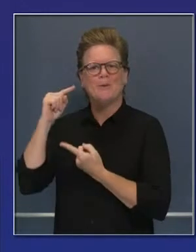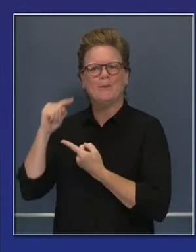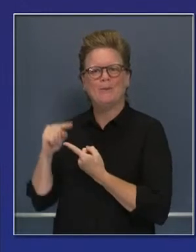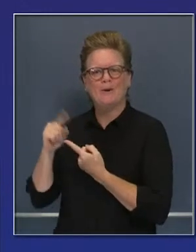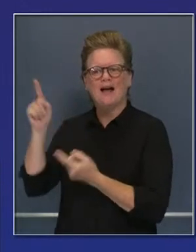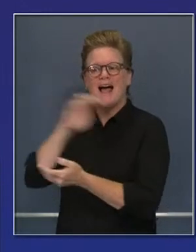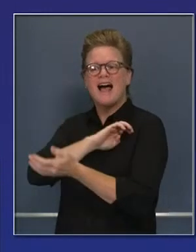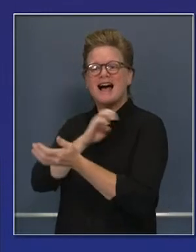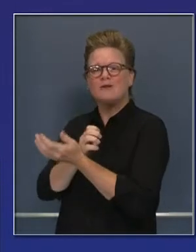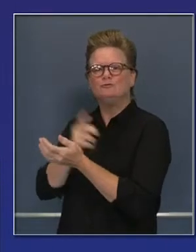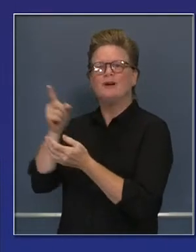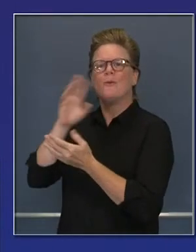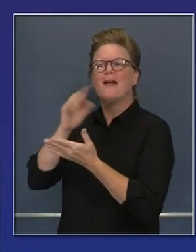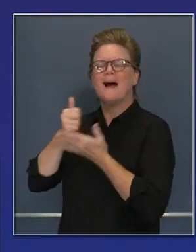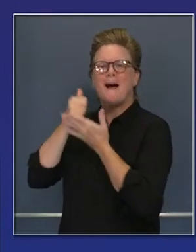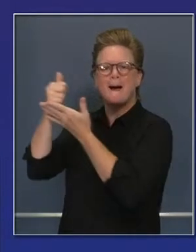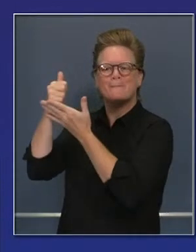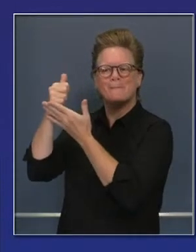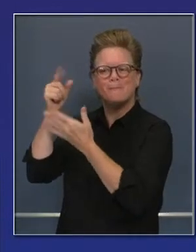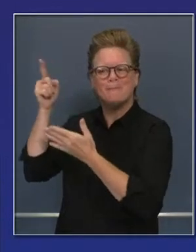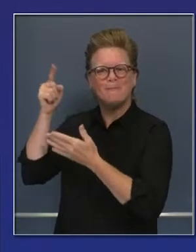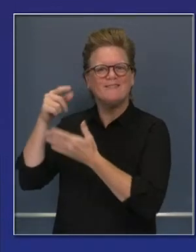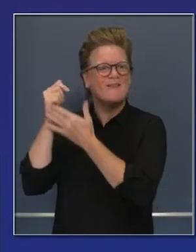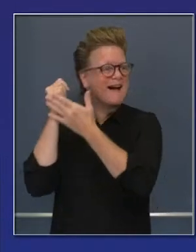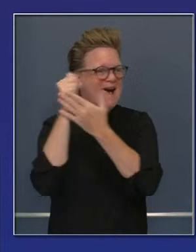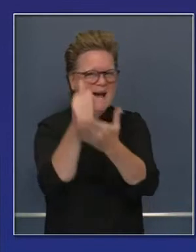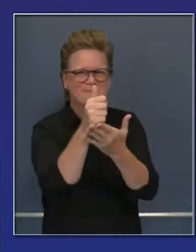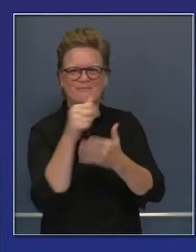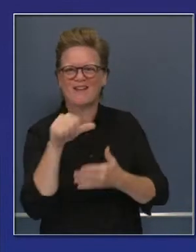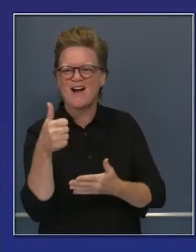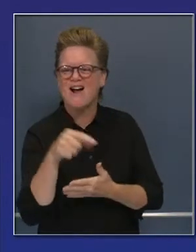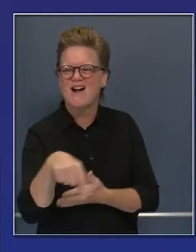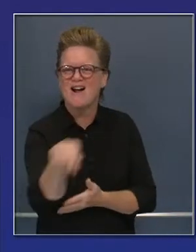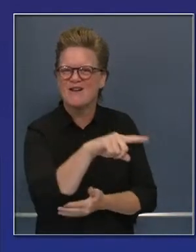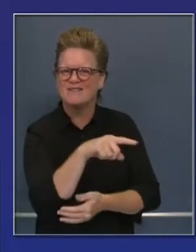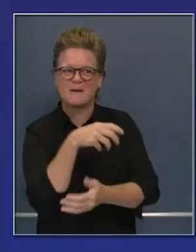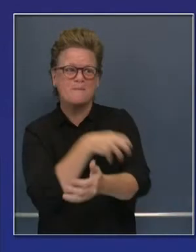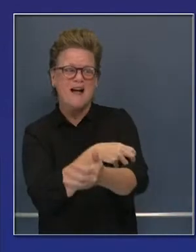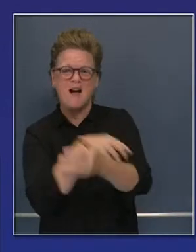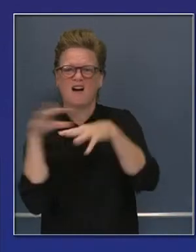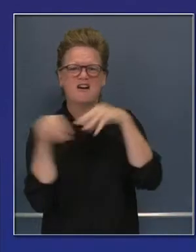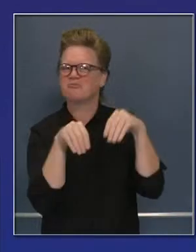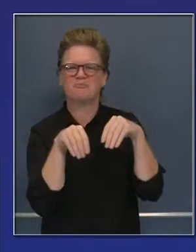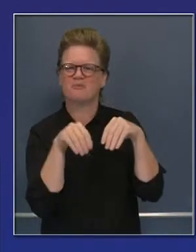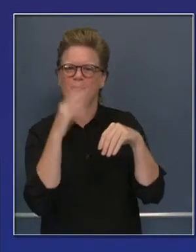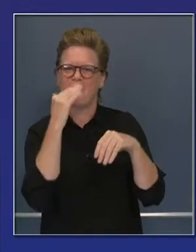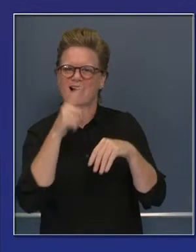PG&E, Edison, and others, to look at shifting our peak hour